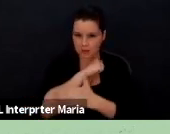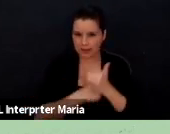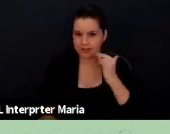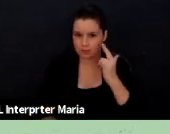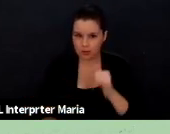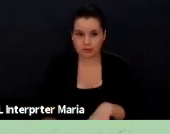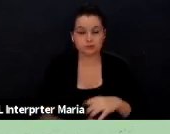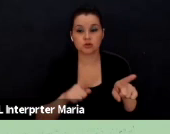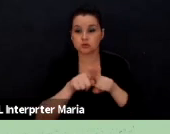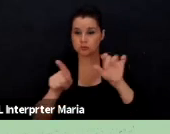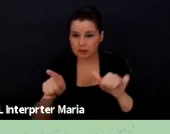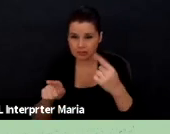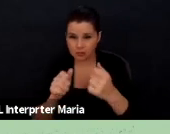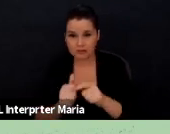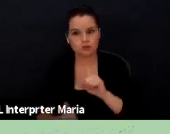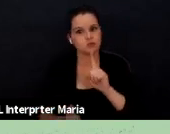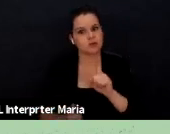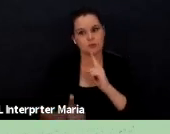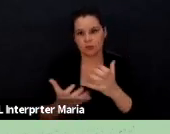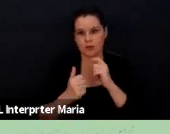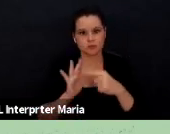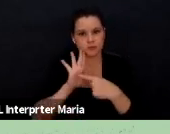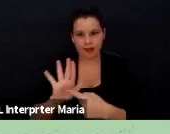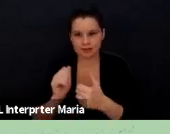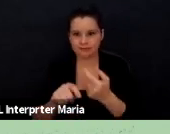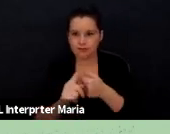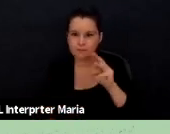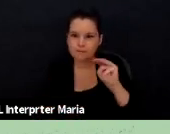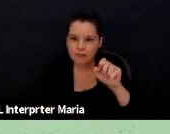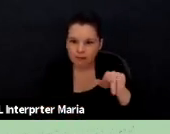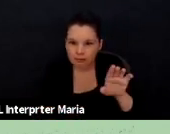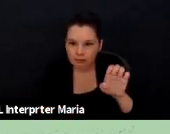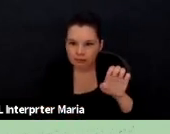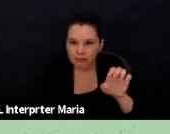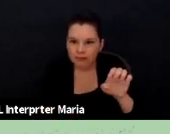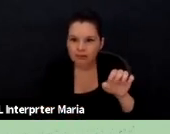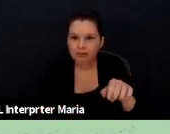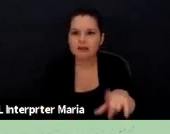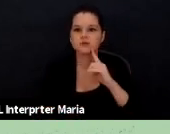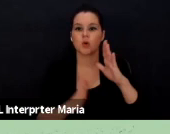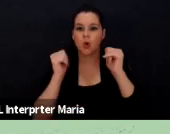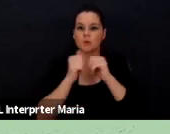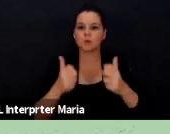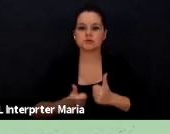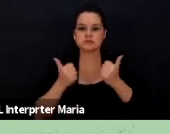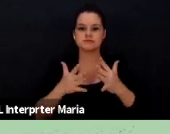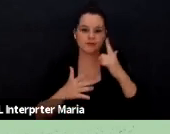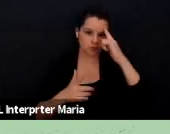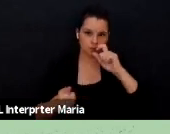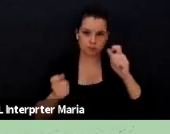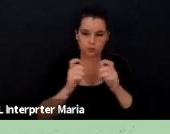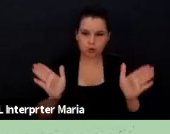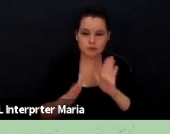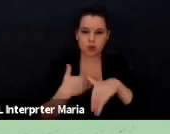There's also another one that I would love to highlight from Michael. He says, hopes for survivor movement. All voices